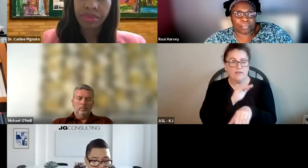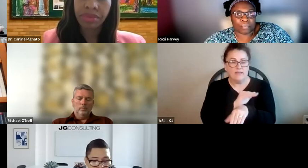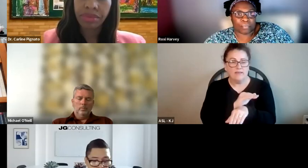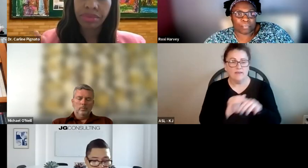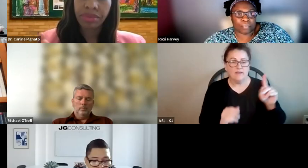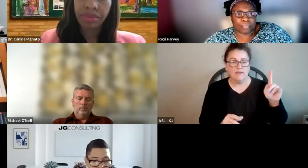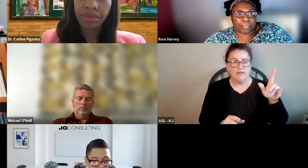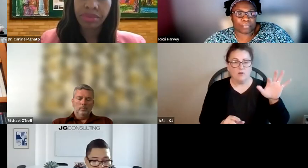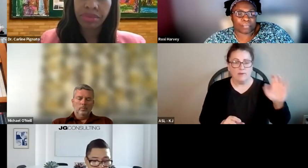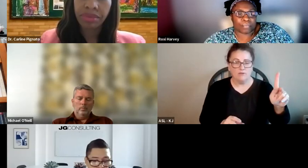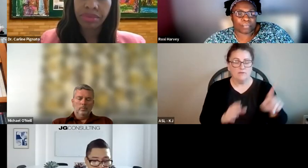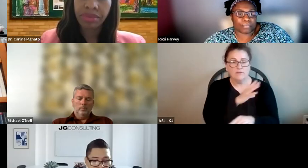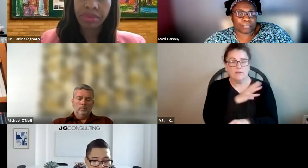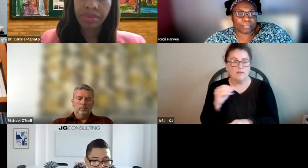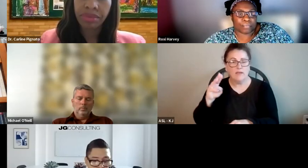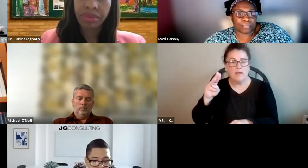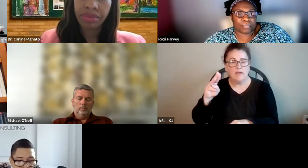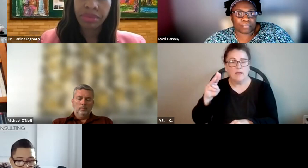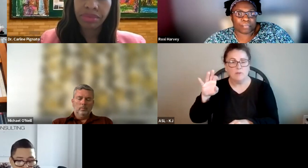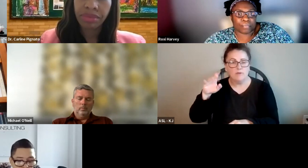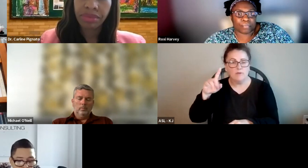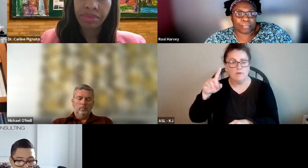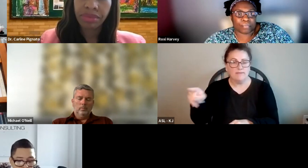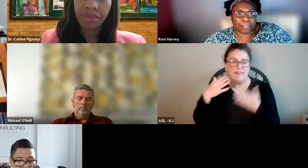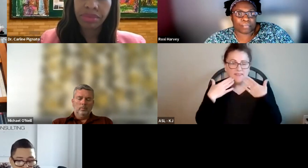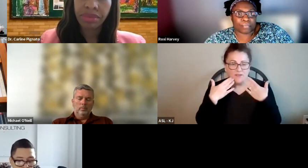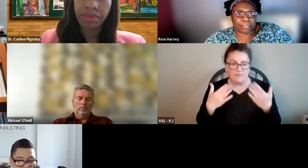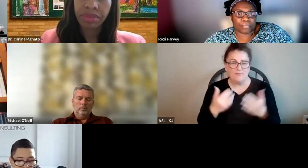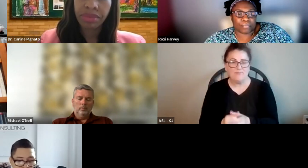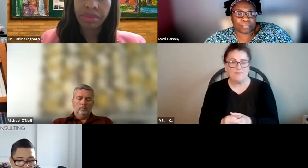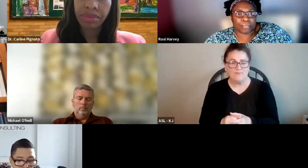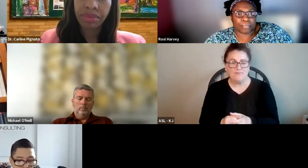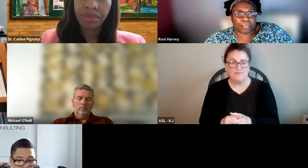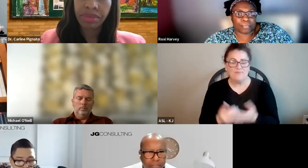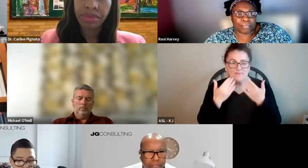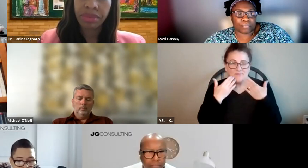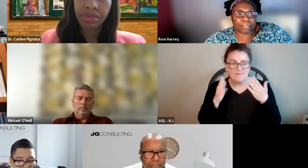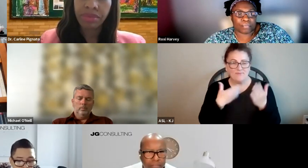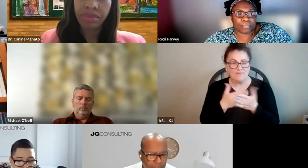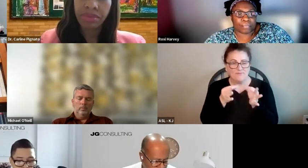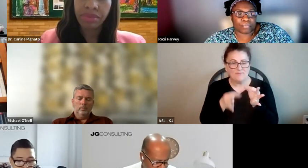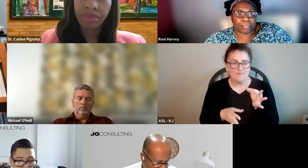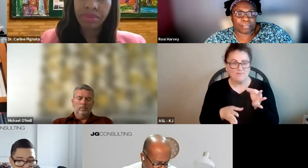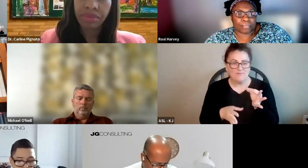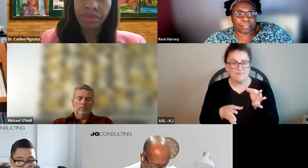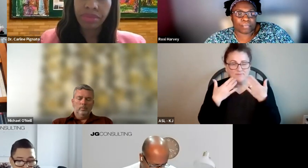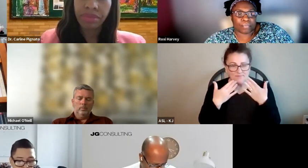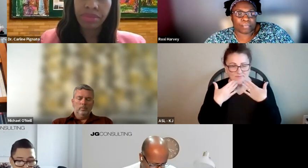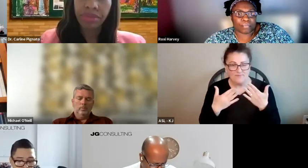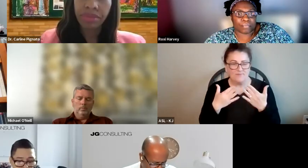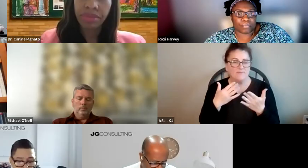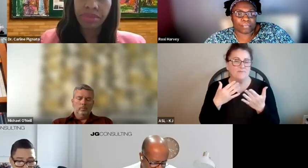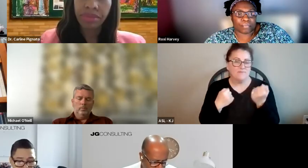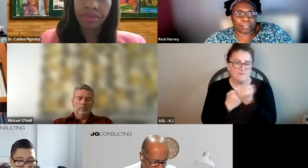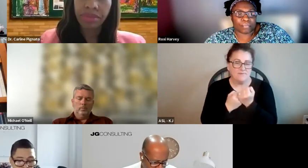are Kylie Kirkpatrick and Michelle Martinez, thank you. Oh, thank you thank you all of you for assisting us this